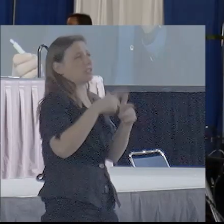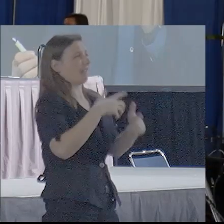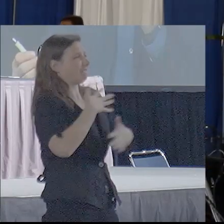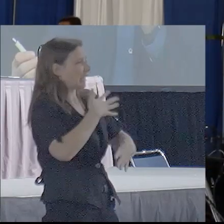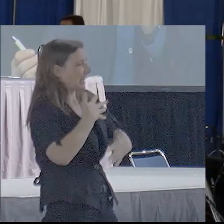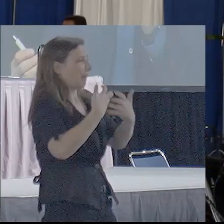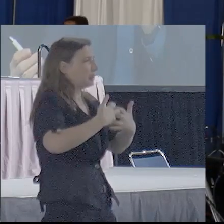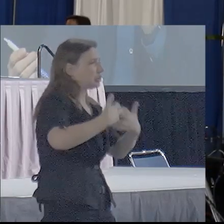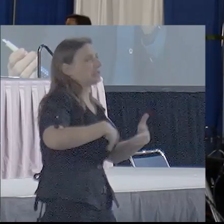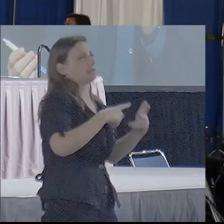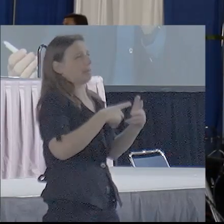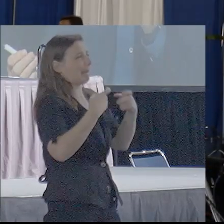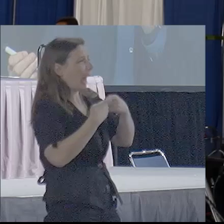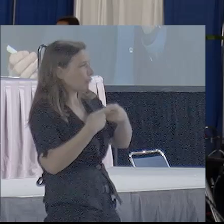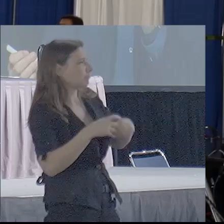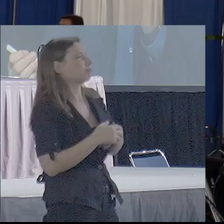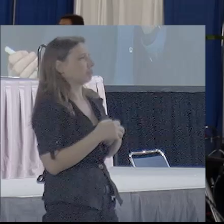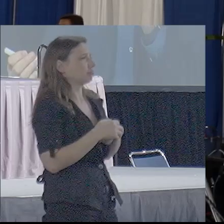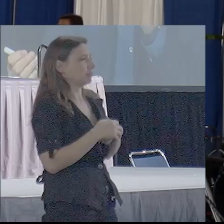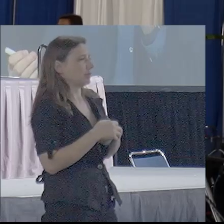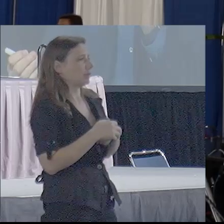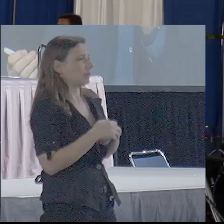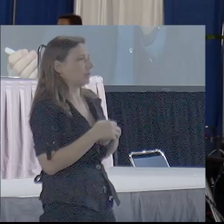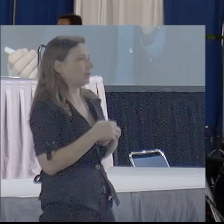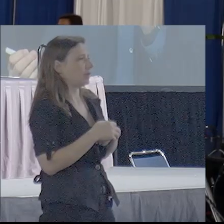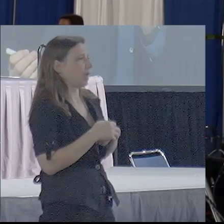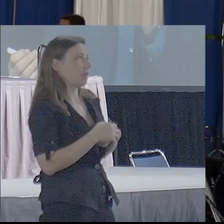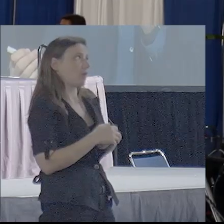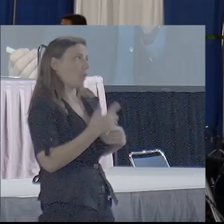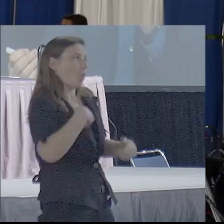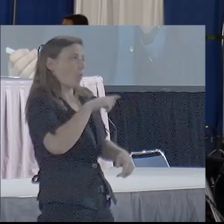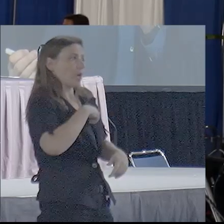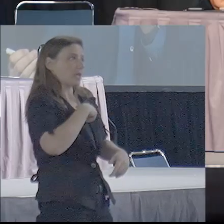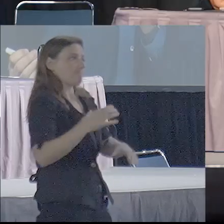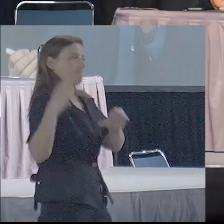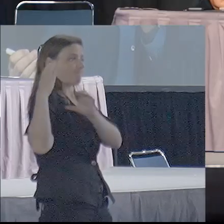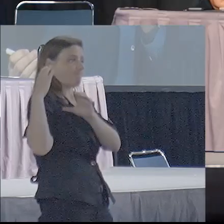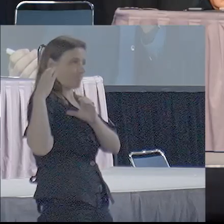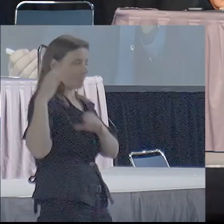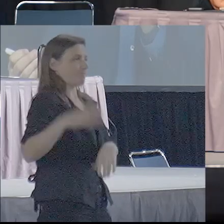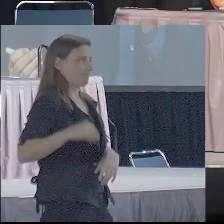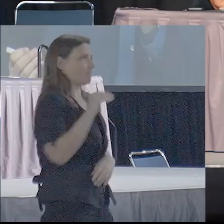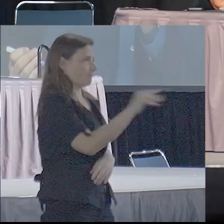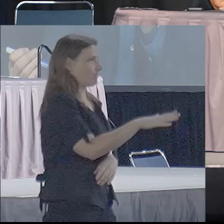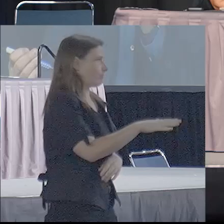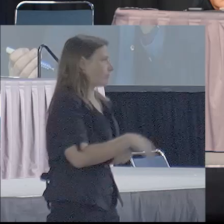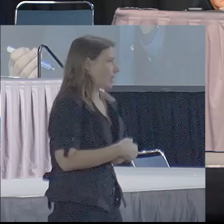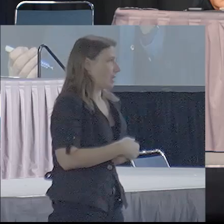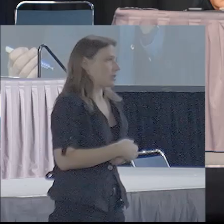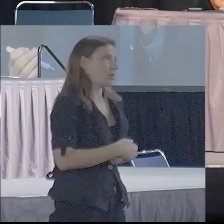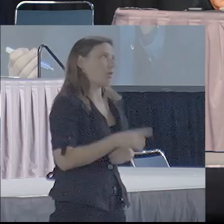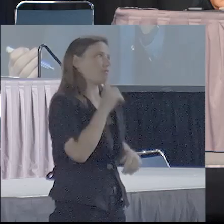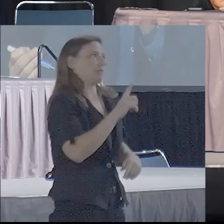batteries, and all of it at our own cost. So these basically affected